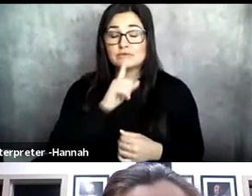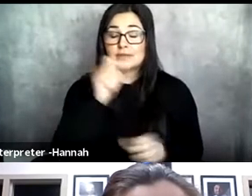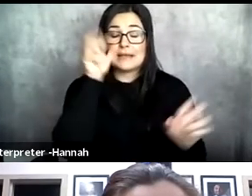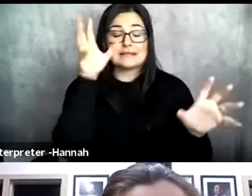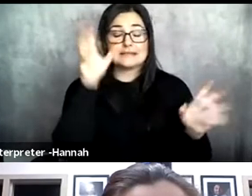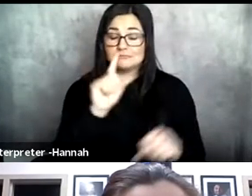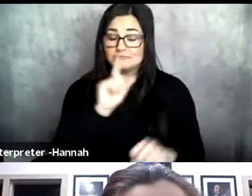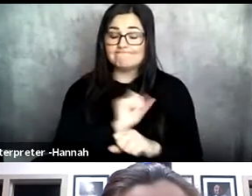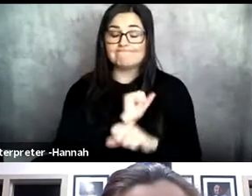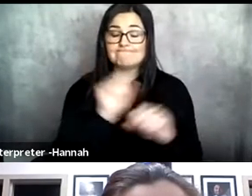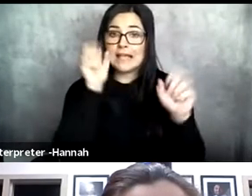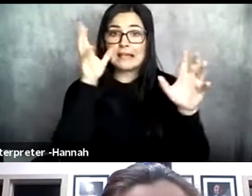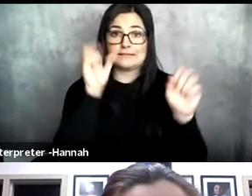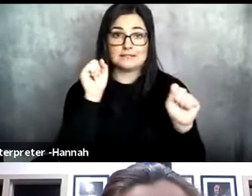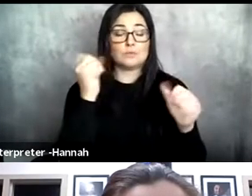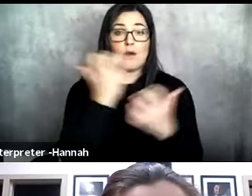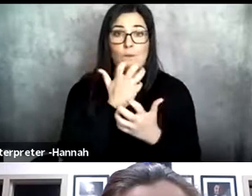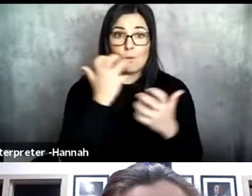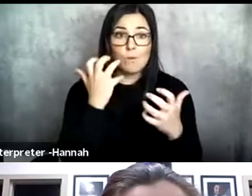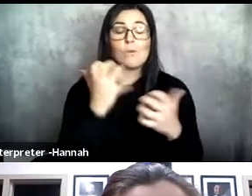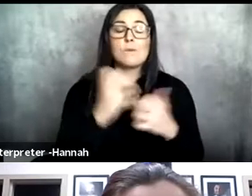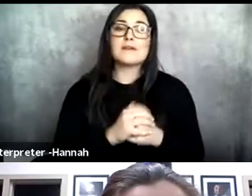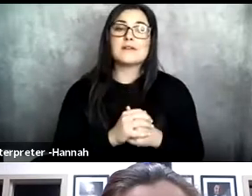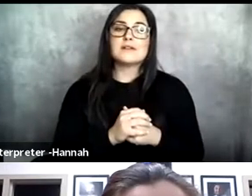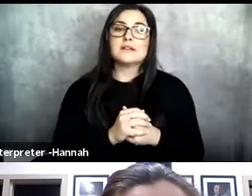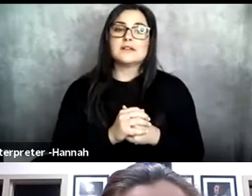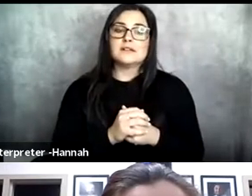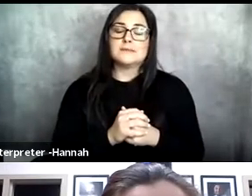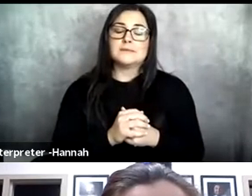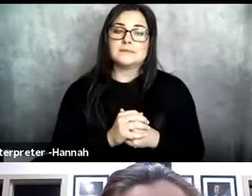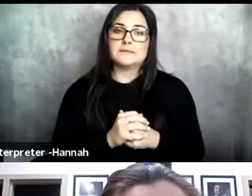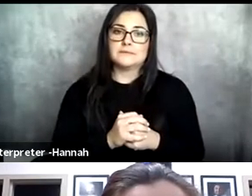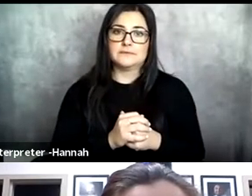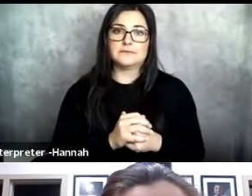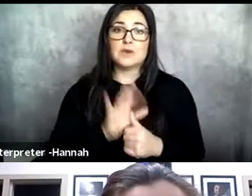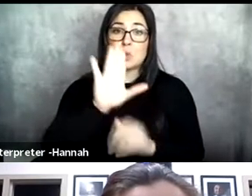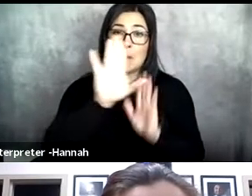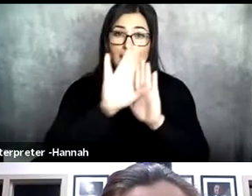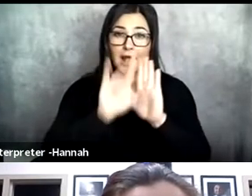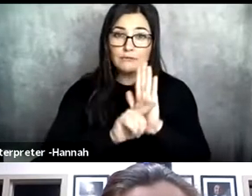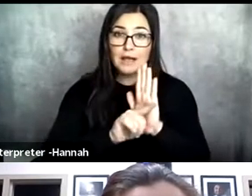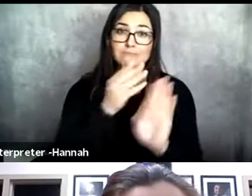truly amazing, the work that you have done, knowing the background, knowing where you have been.